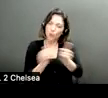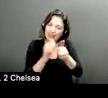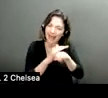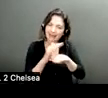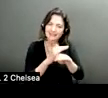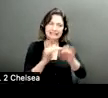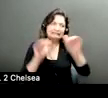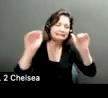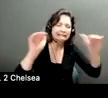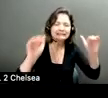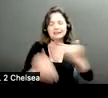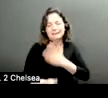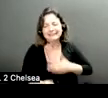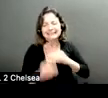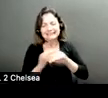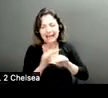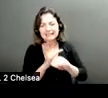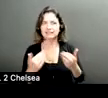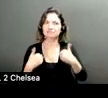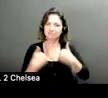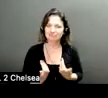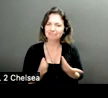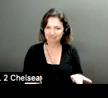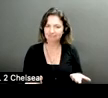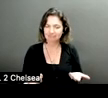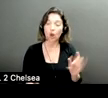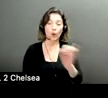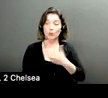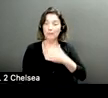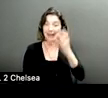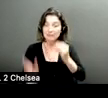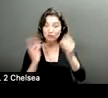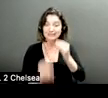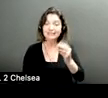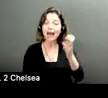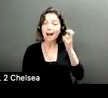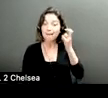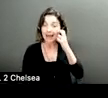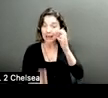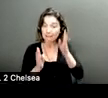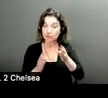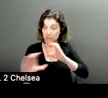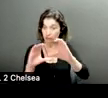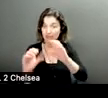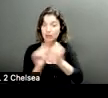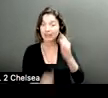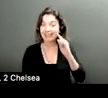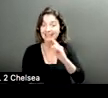if say in my own experience, a blind person communicating with a deaf person.